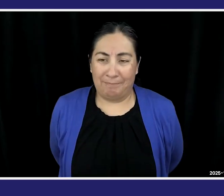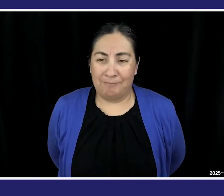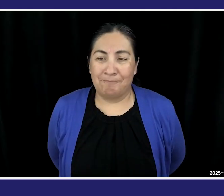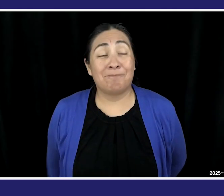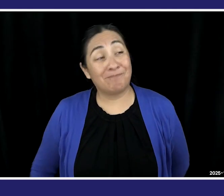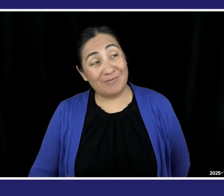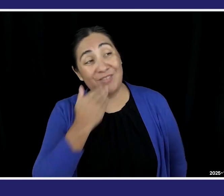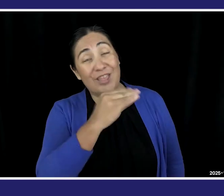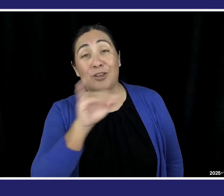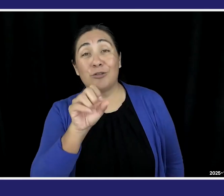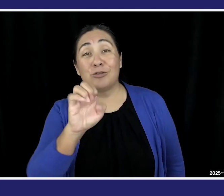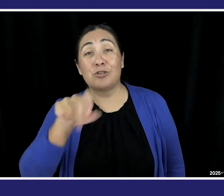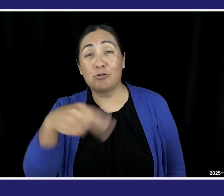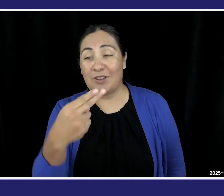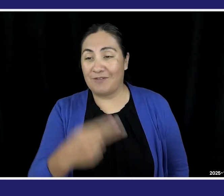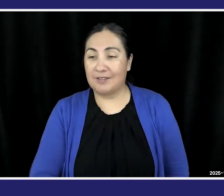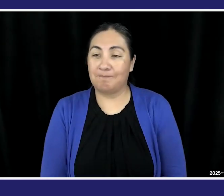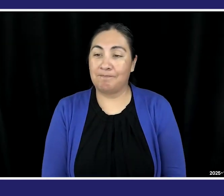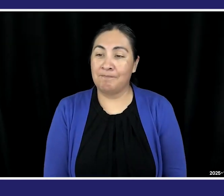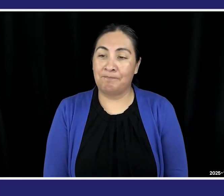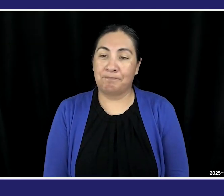Thank you very much, Joseph. Um,